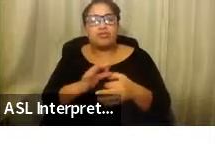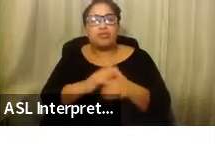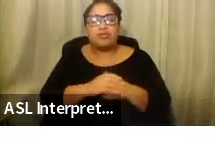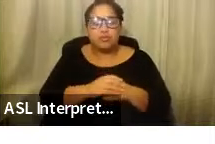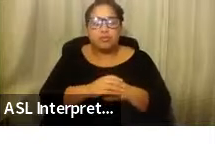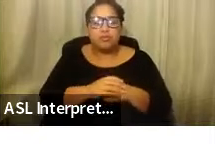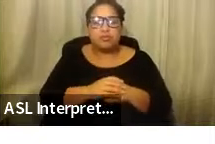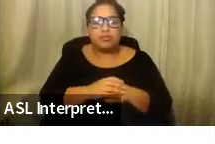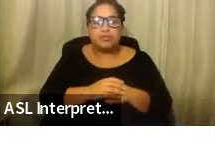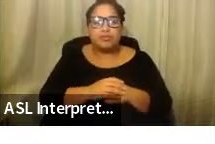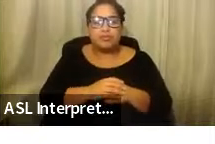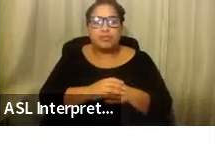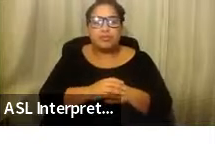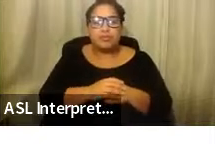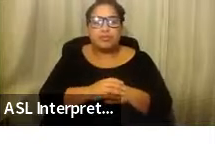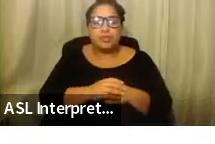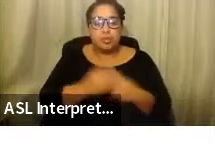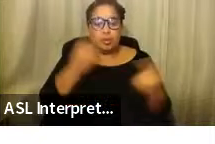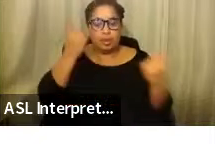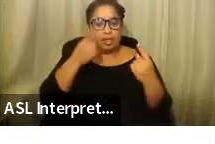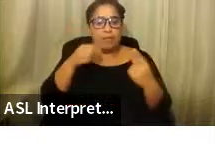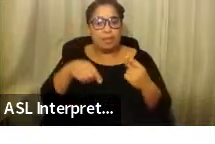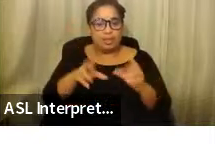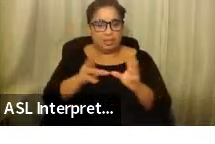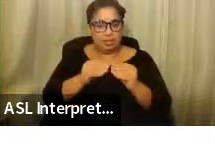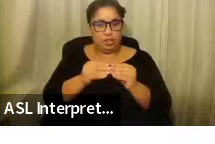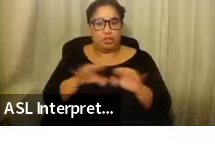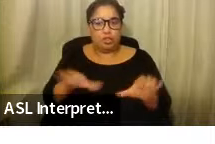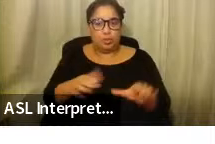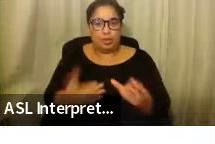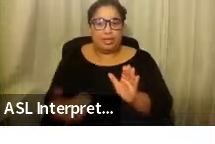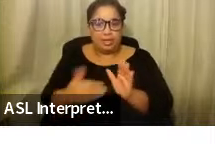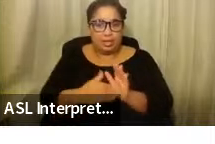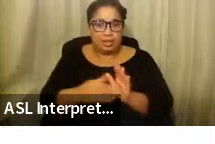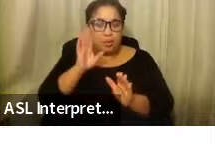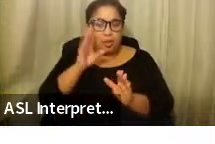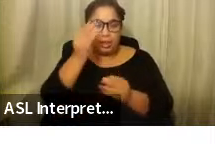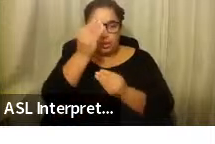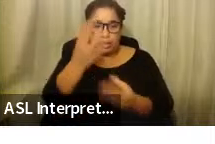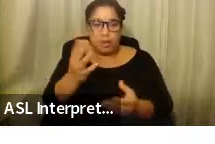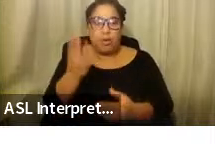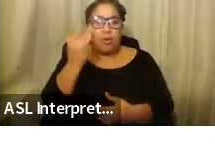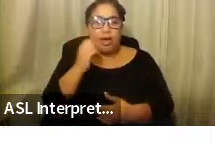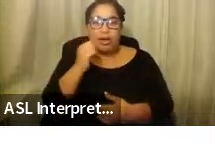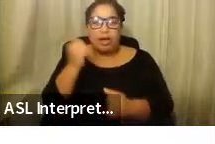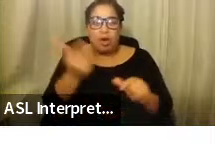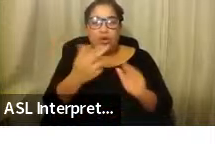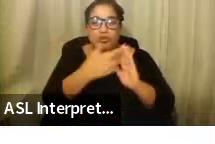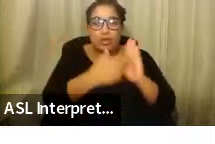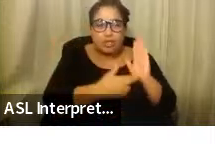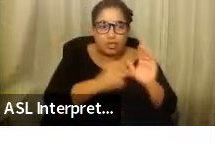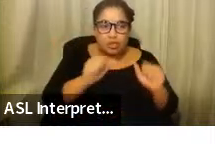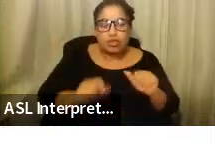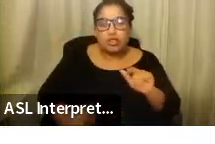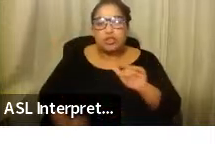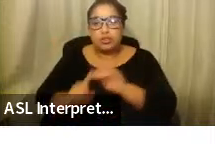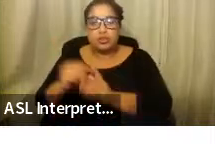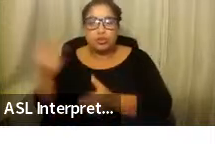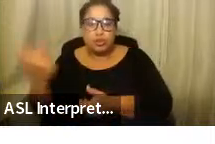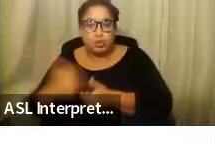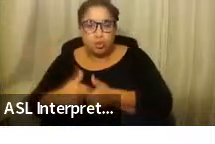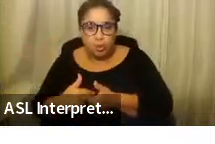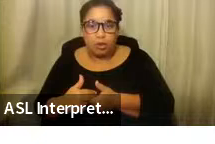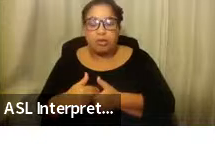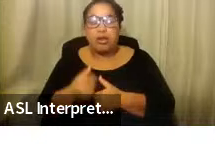are considering redoing this session. So we will let you know, because not everybody who registered was able to join. In